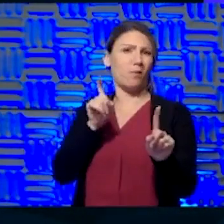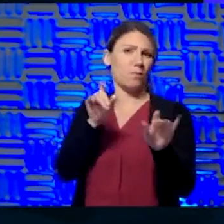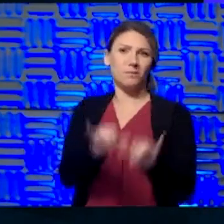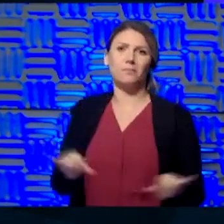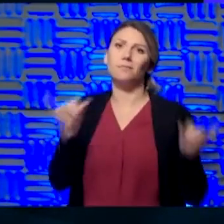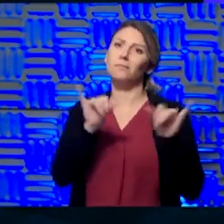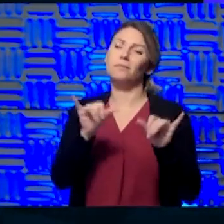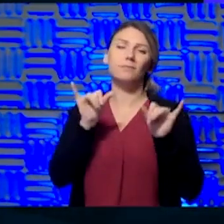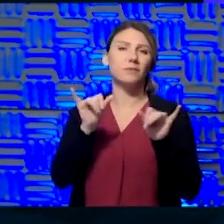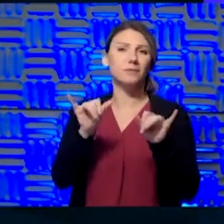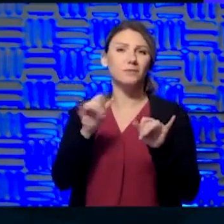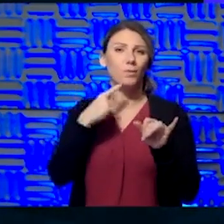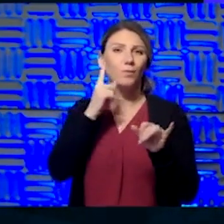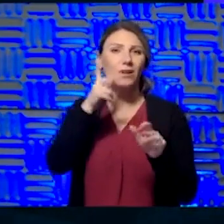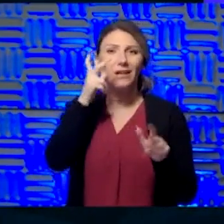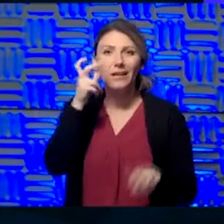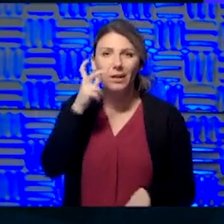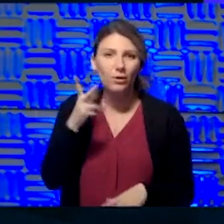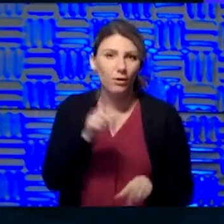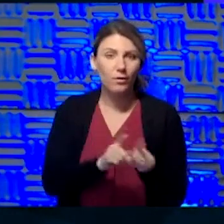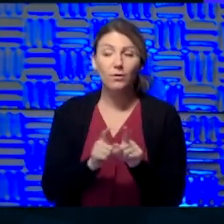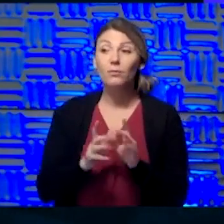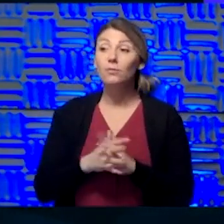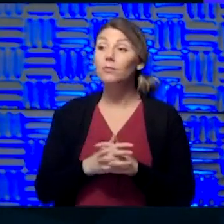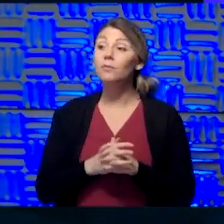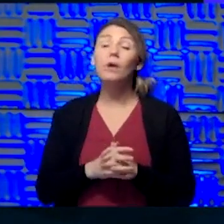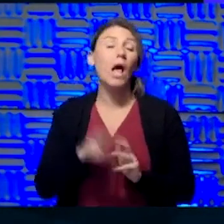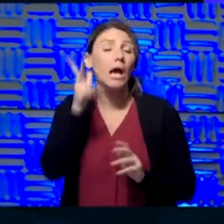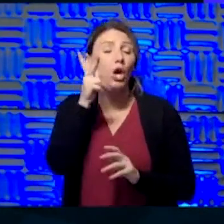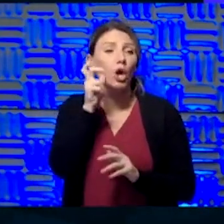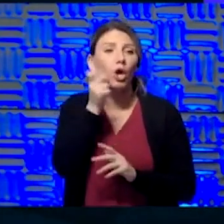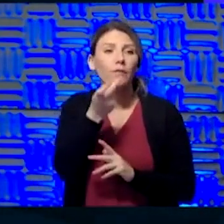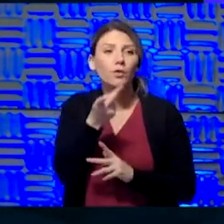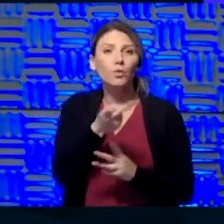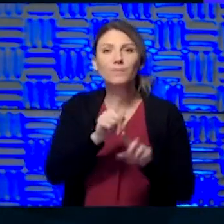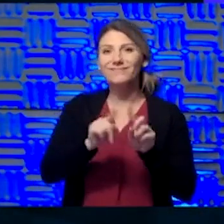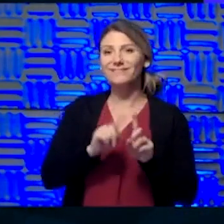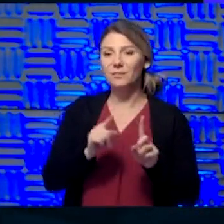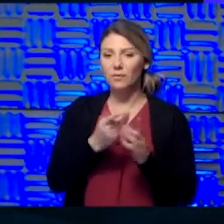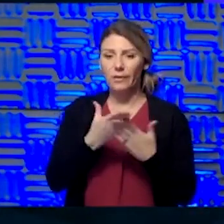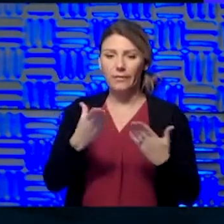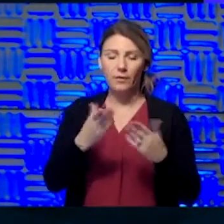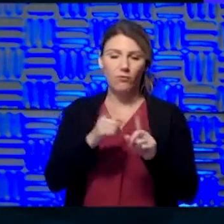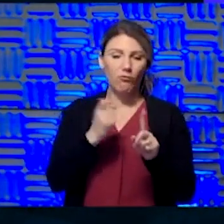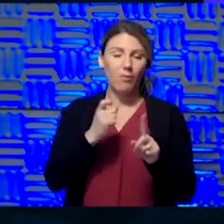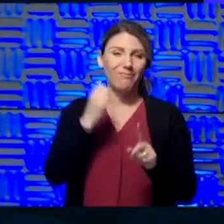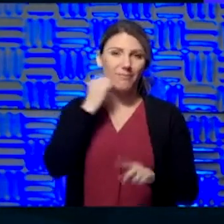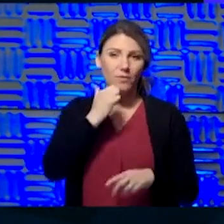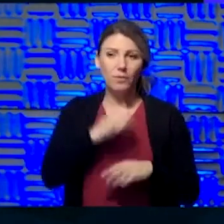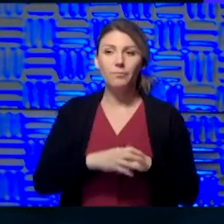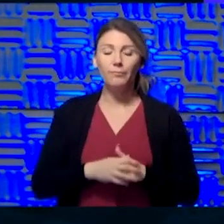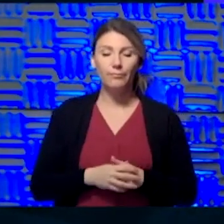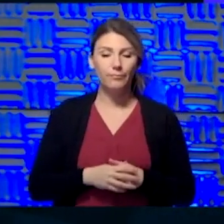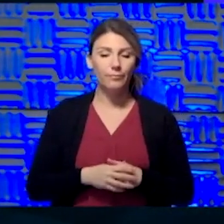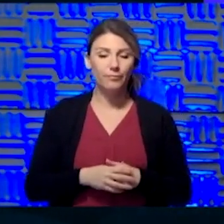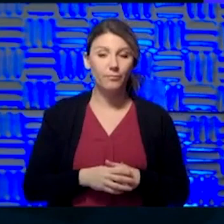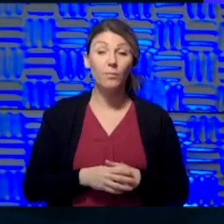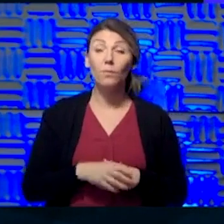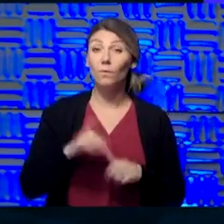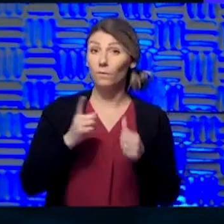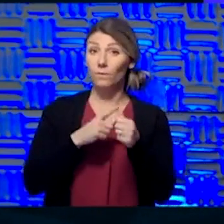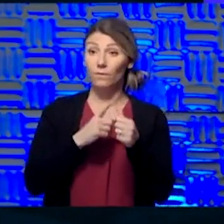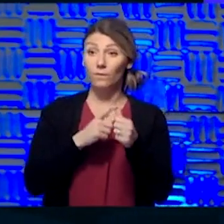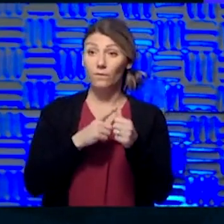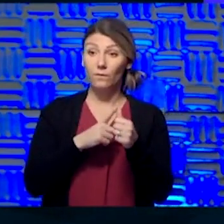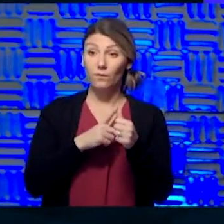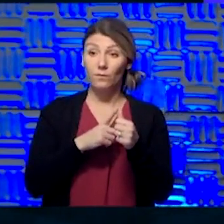that we've kind of been hearing. But I did hear like a few different things from day to day. One of the things was to